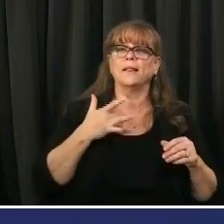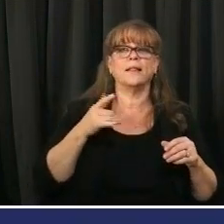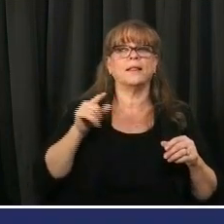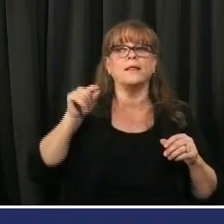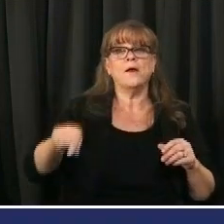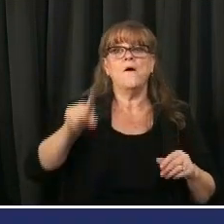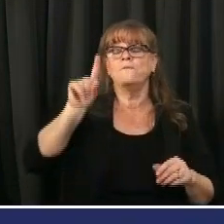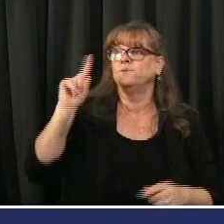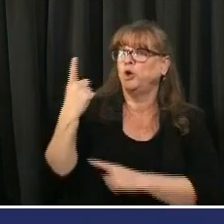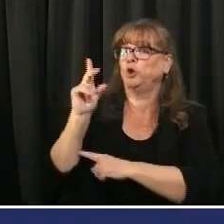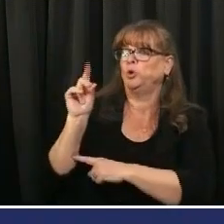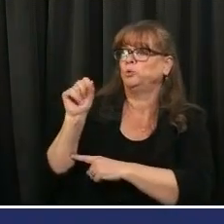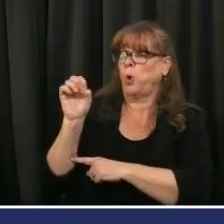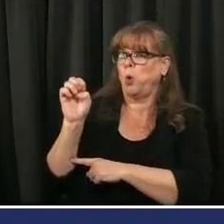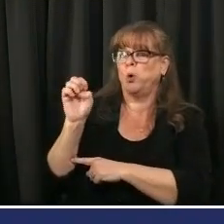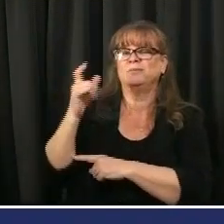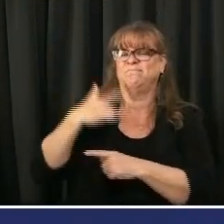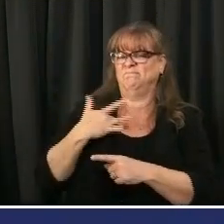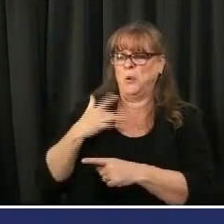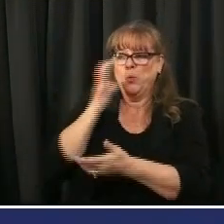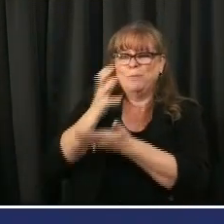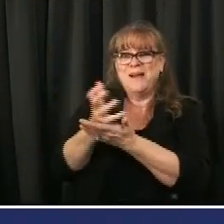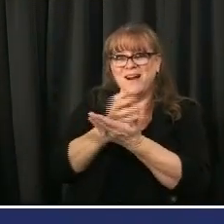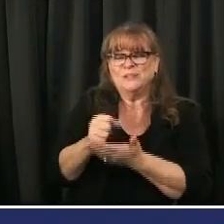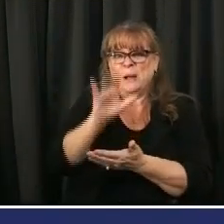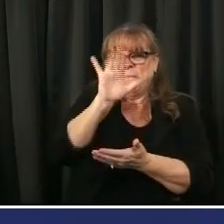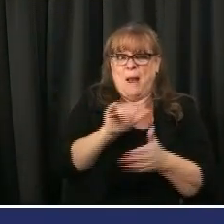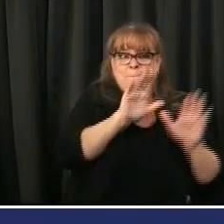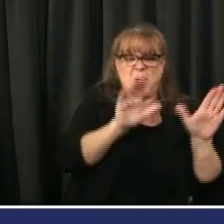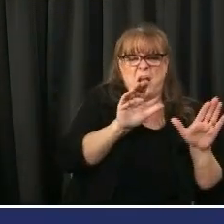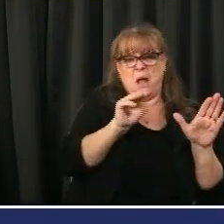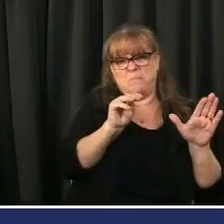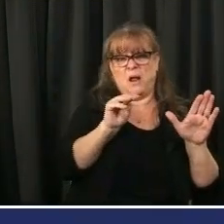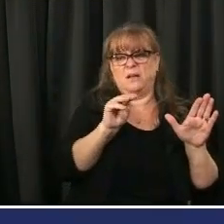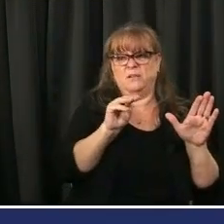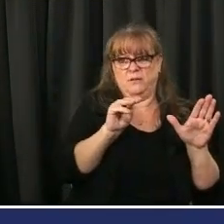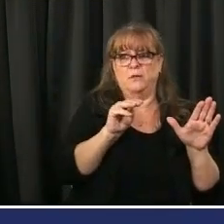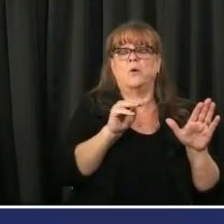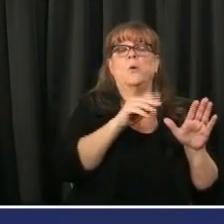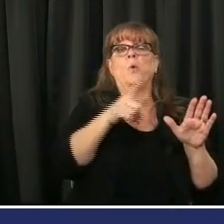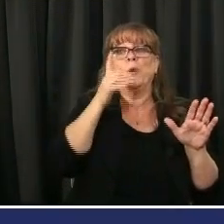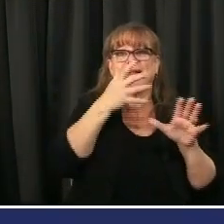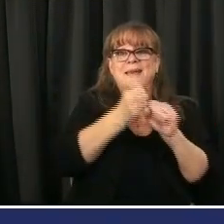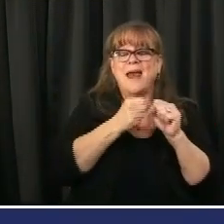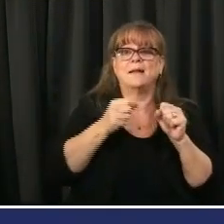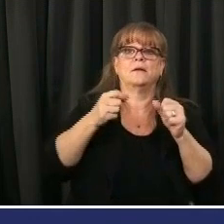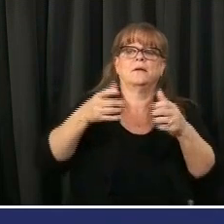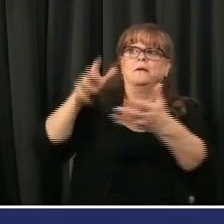Monday, which is fortunate because that's about when we start getting the new ones. Monday, Tuesday is when we get the next week's dose